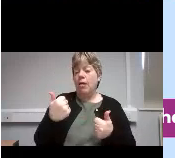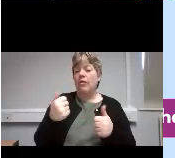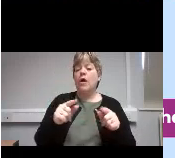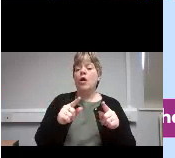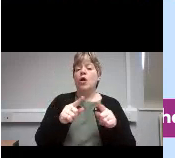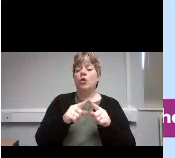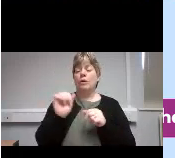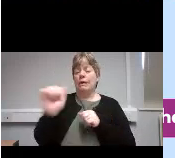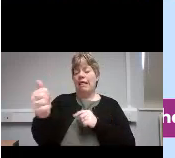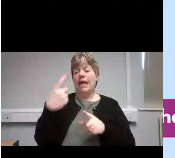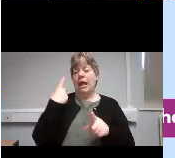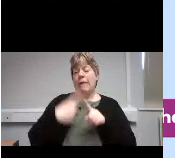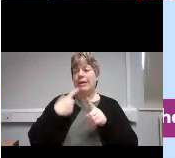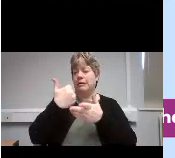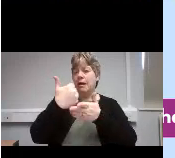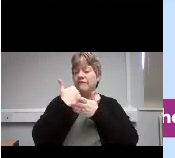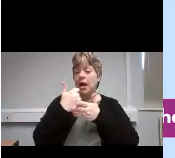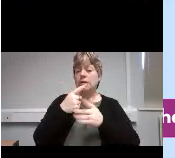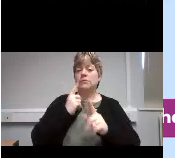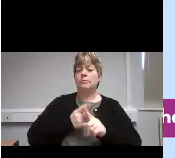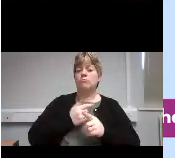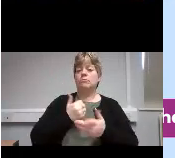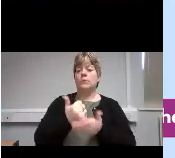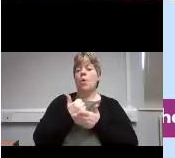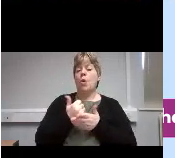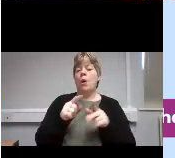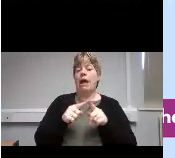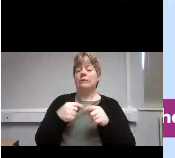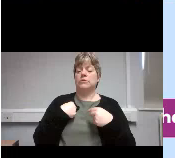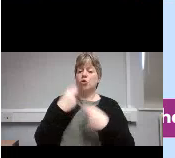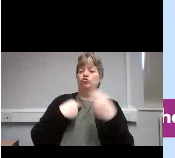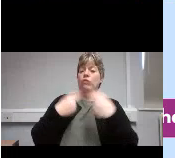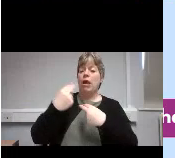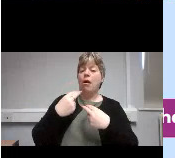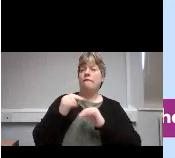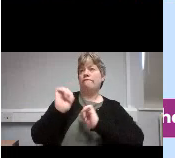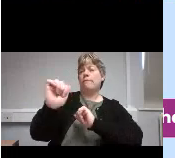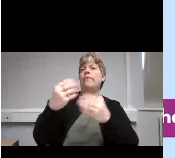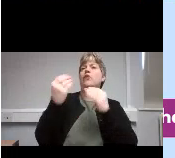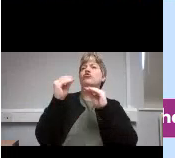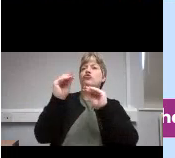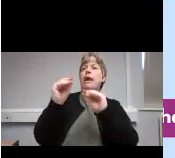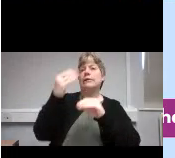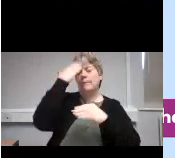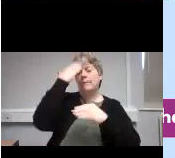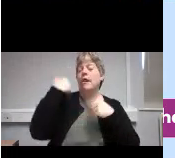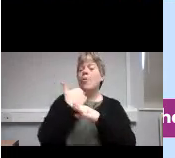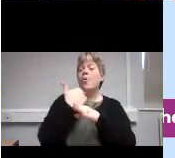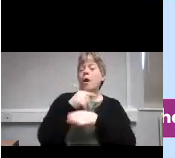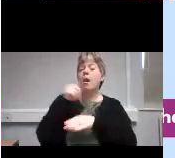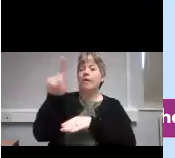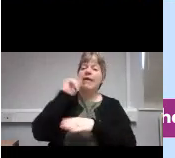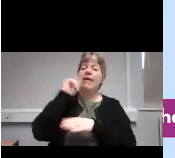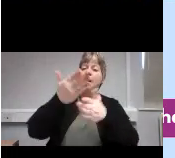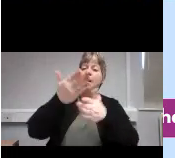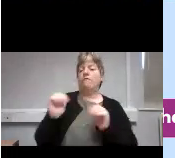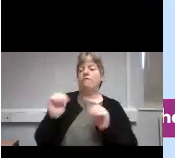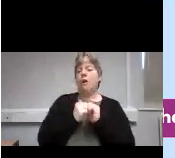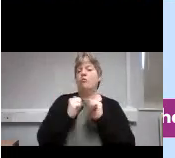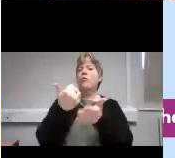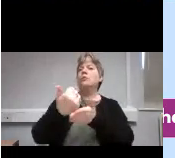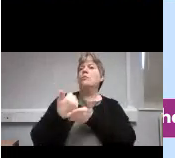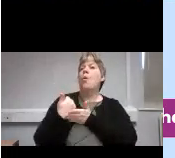their immediate advice and support and triage from those trained mental health workers who will be able to offer appropriate